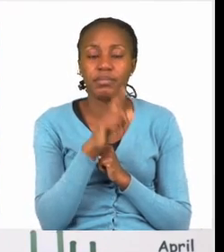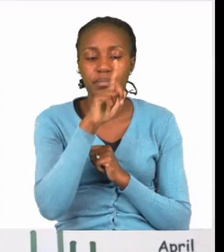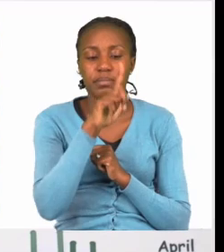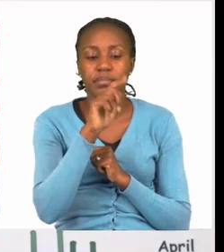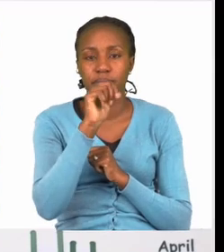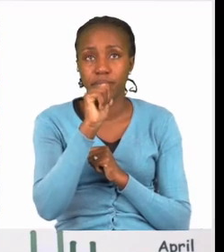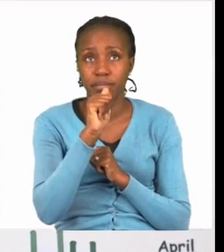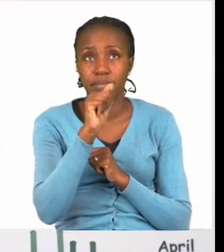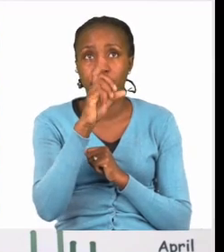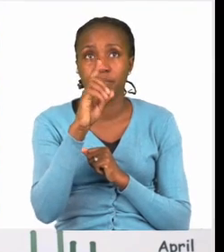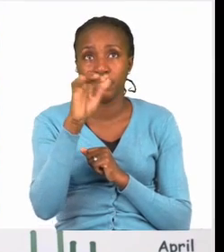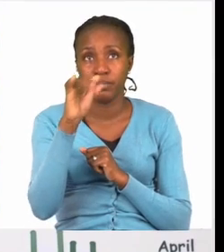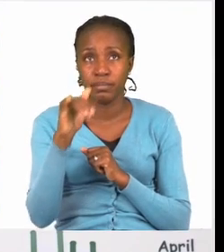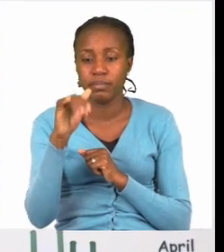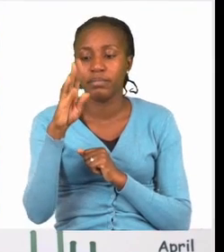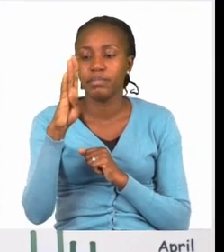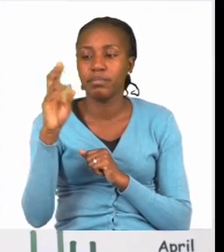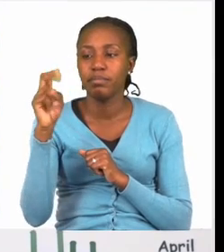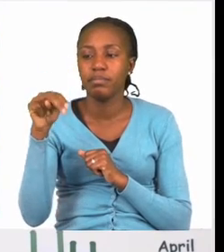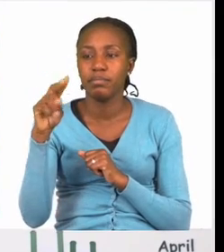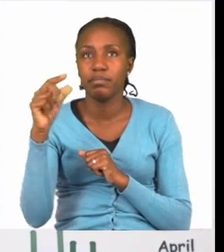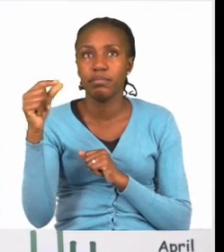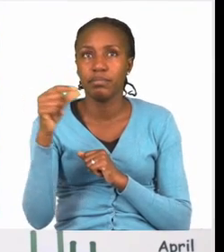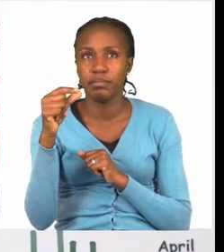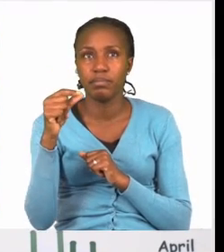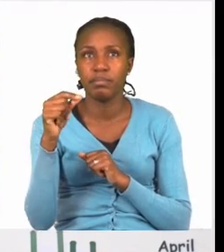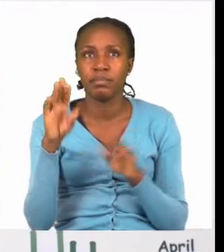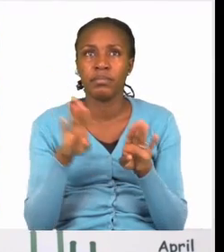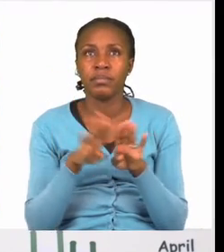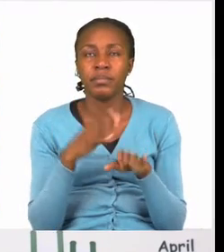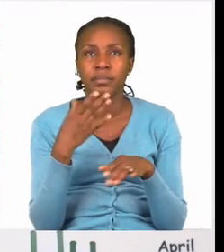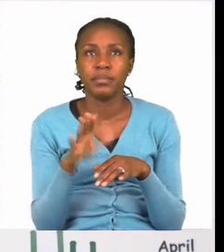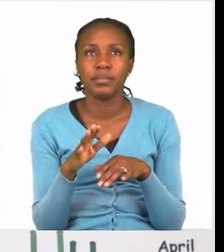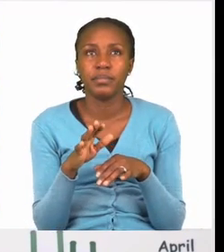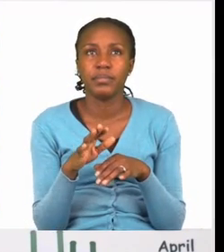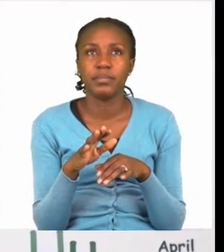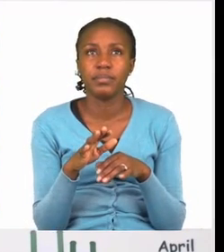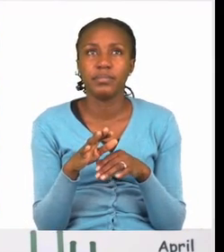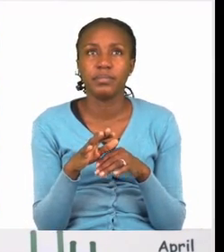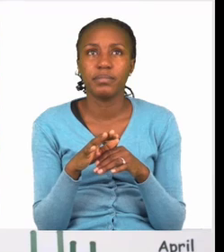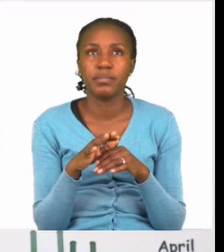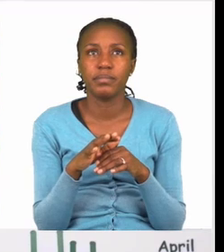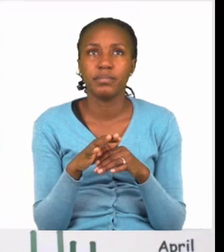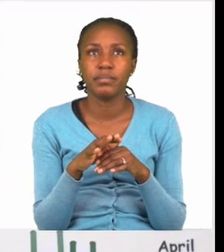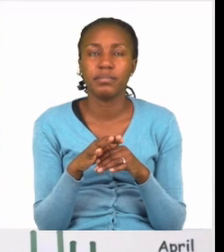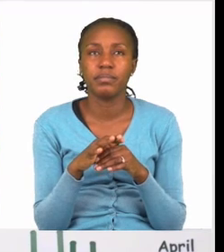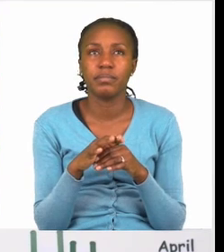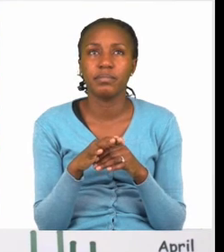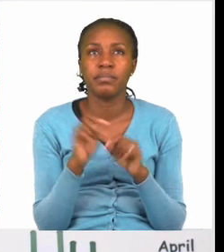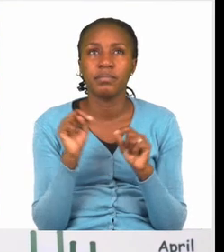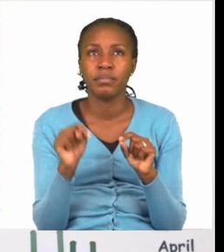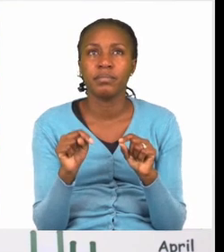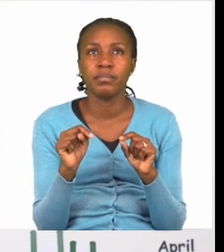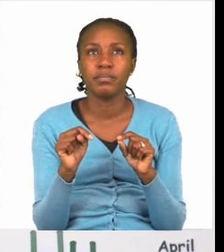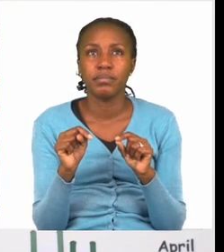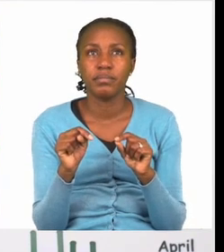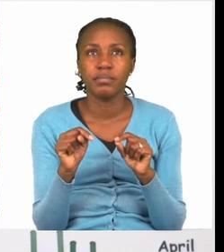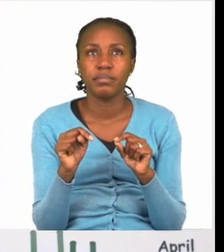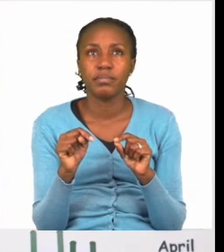see the first one was done for you already. So here it is put in this